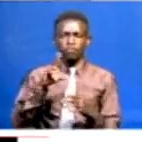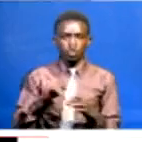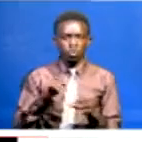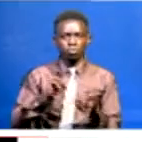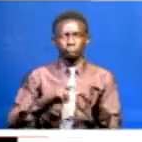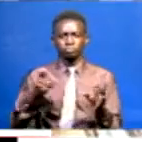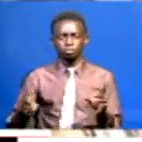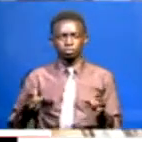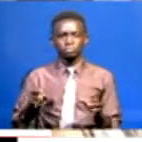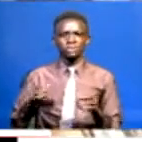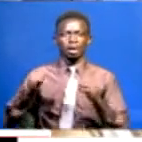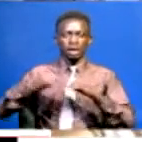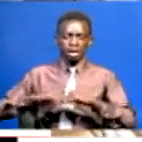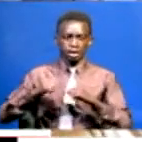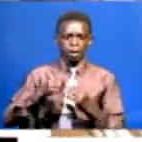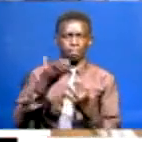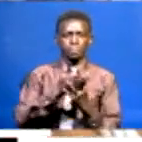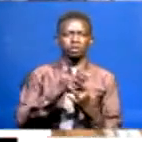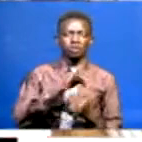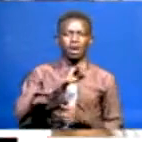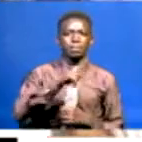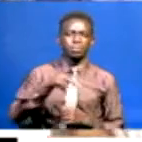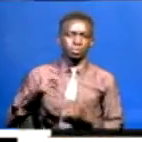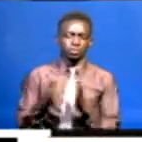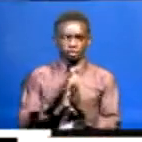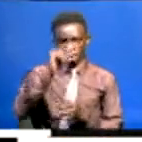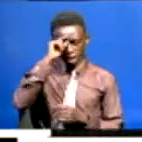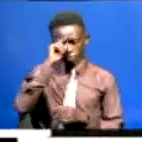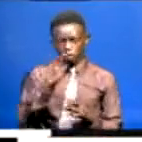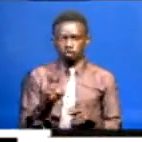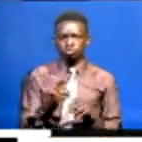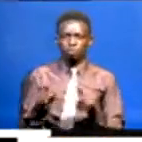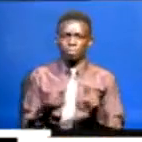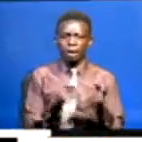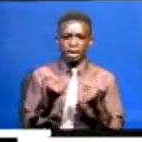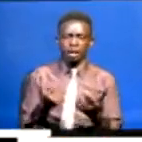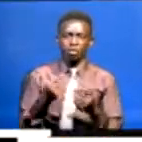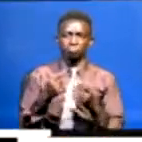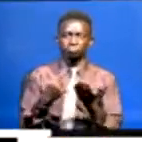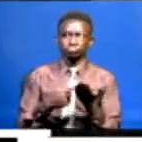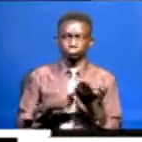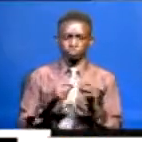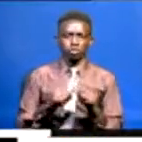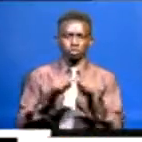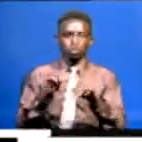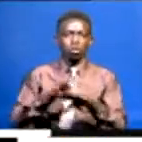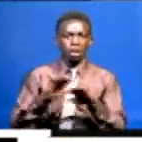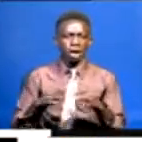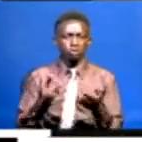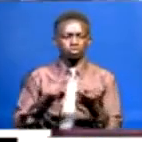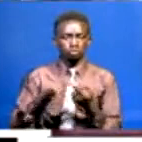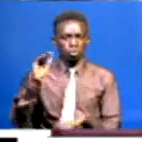agreement between IPPs and the government, the two parties are now in negotiation on how to lower the cost of